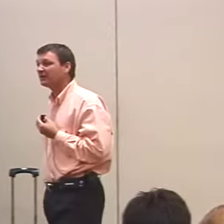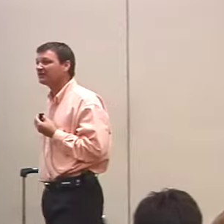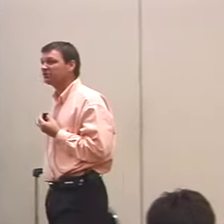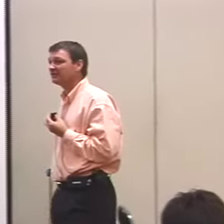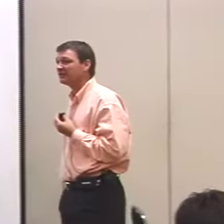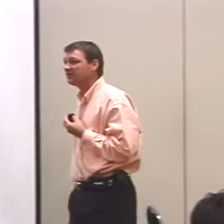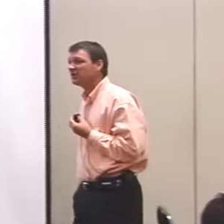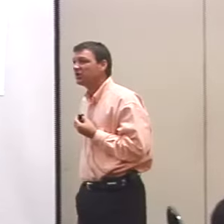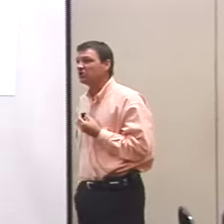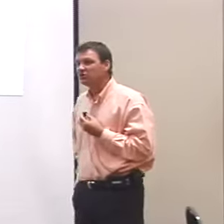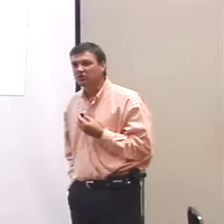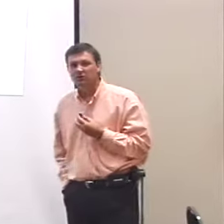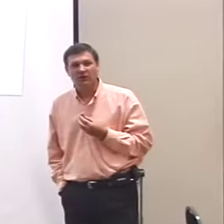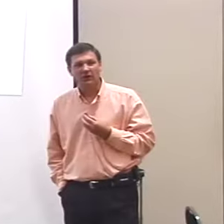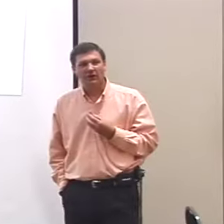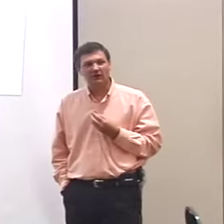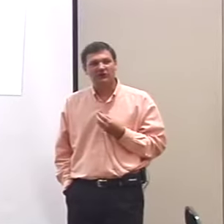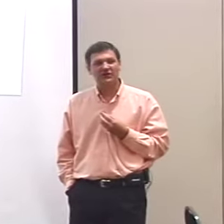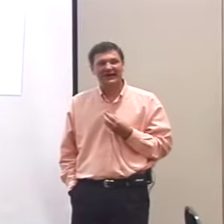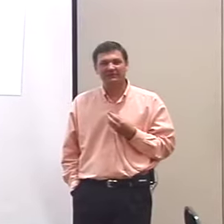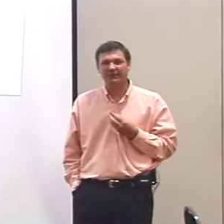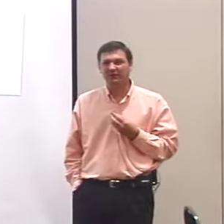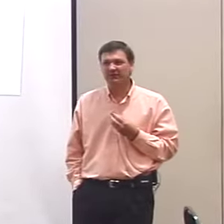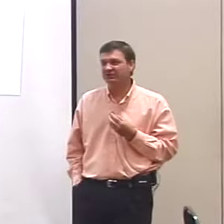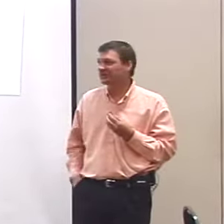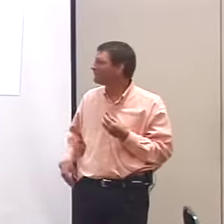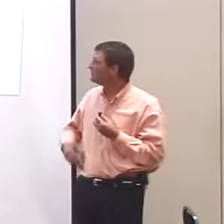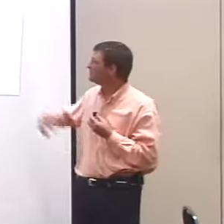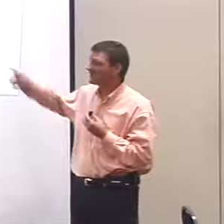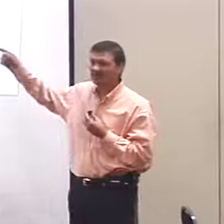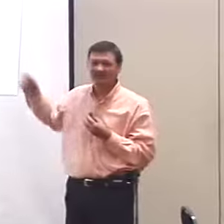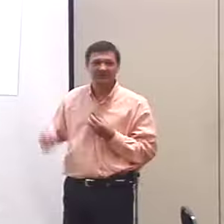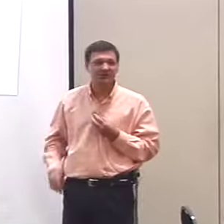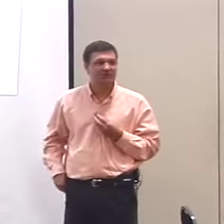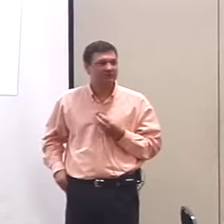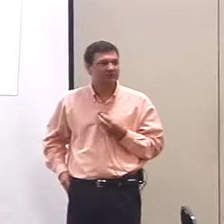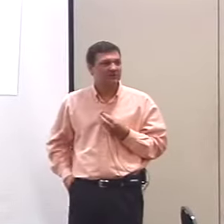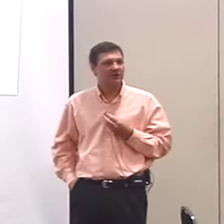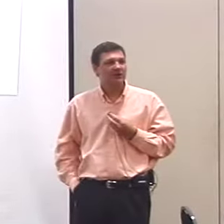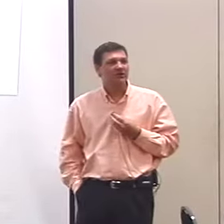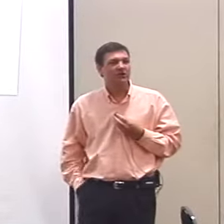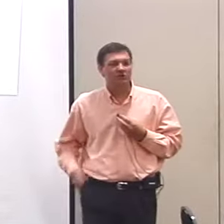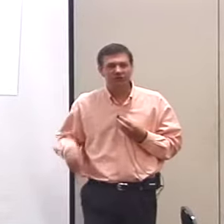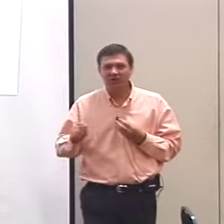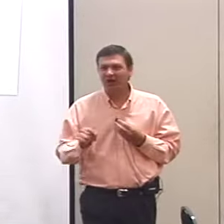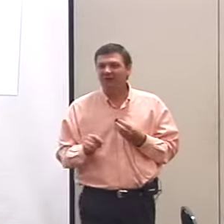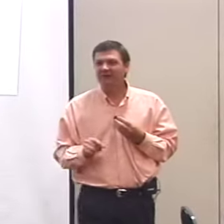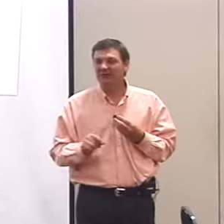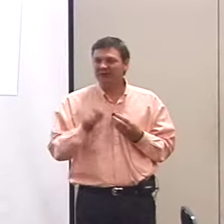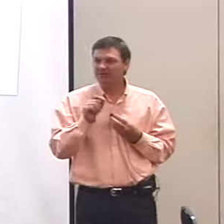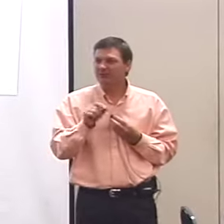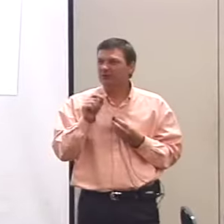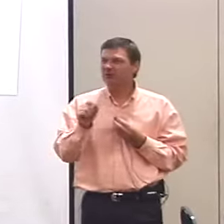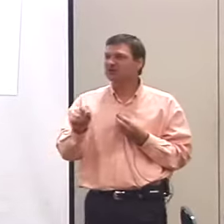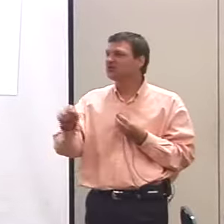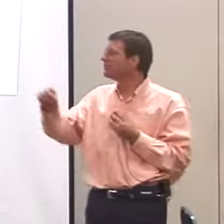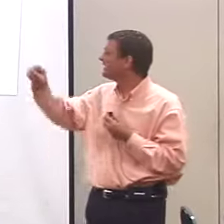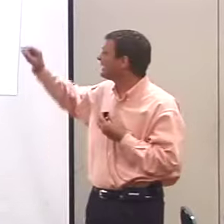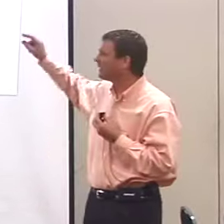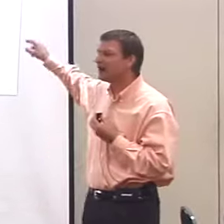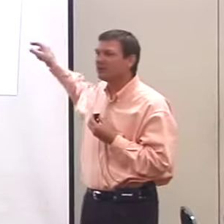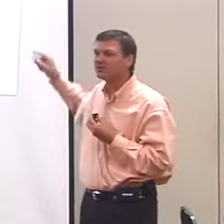after lunch is, you are going to ask me questions. I'm going to pretend like I'm the teacher. Your job is to ask me questions